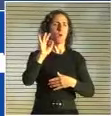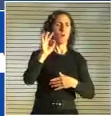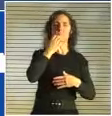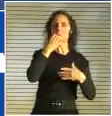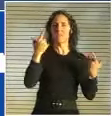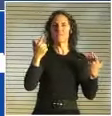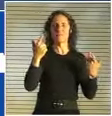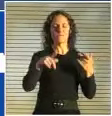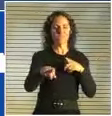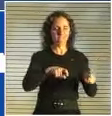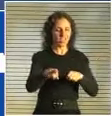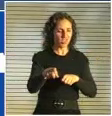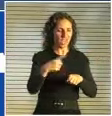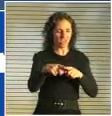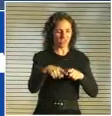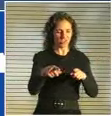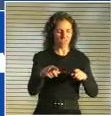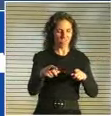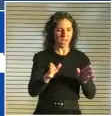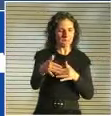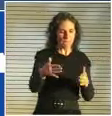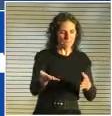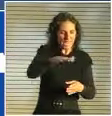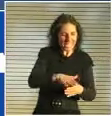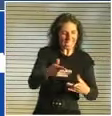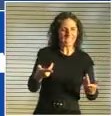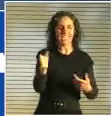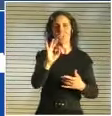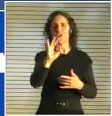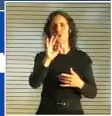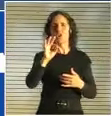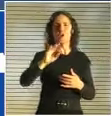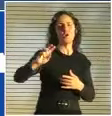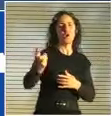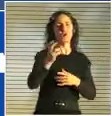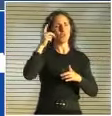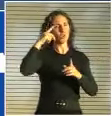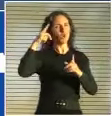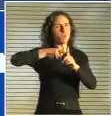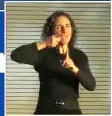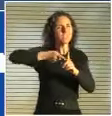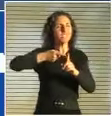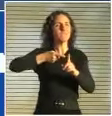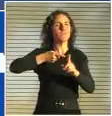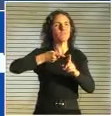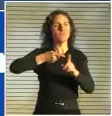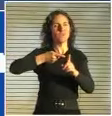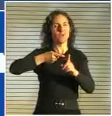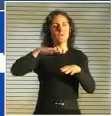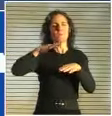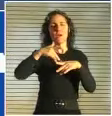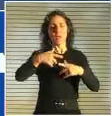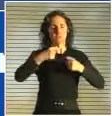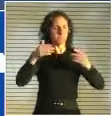the hotel's own operational goals to reduce energy, conserve water, reduce waste. And then finally,